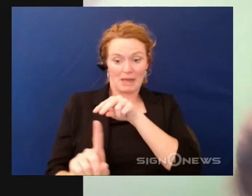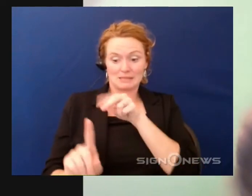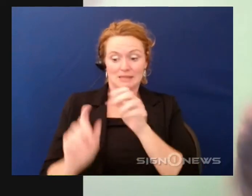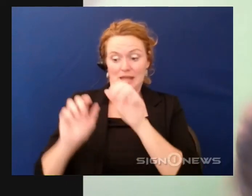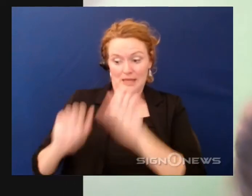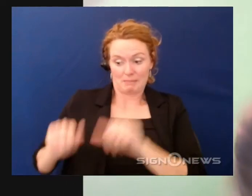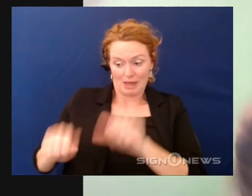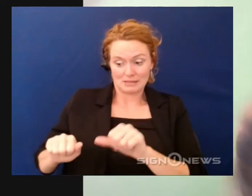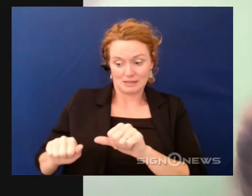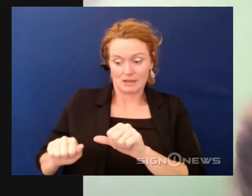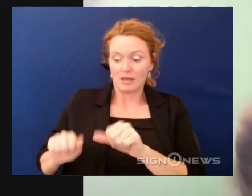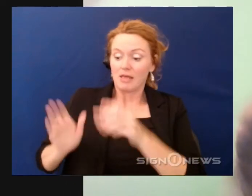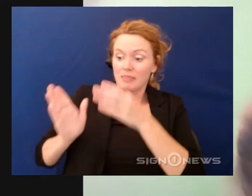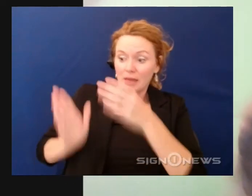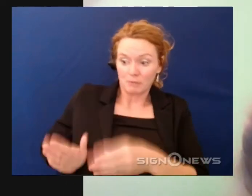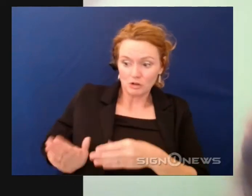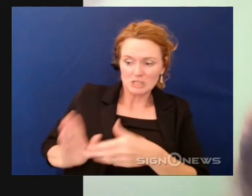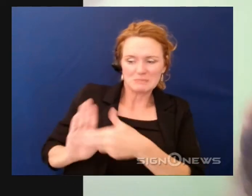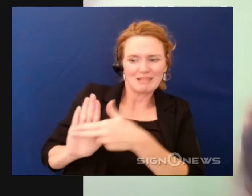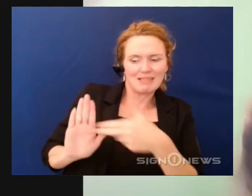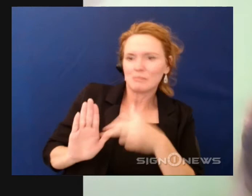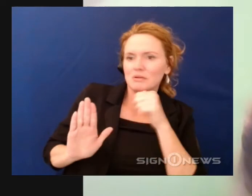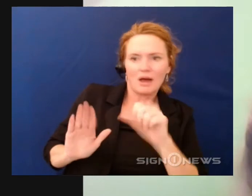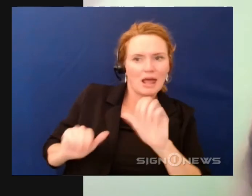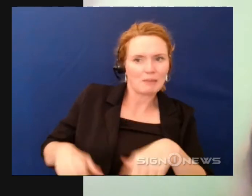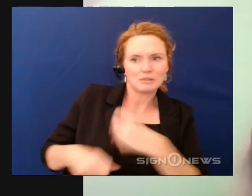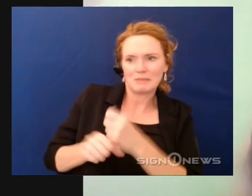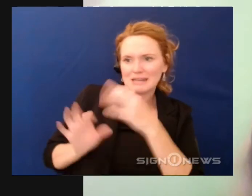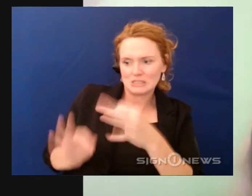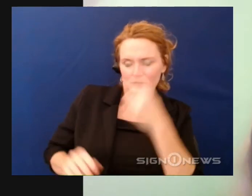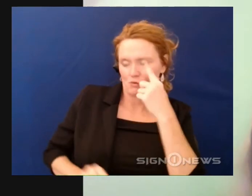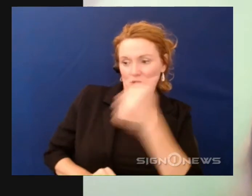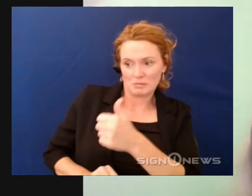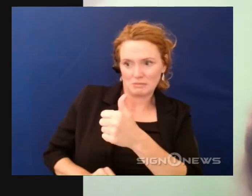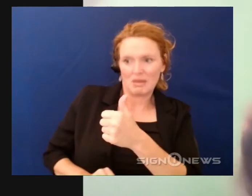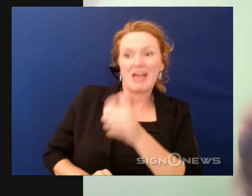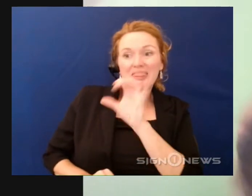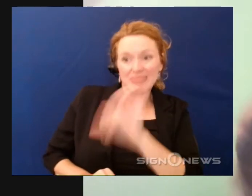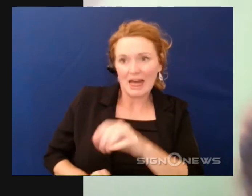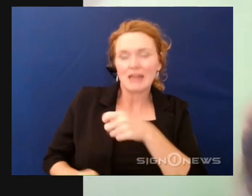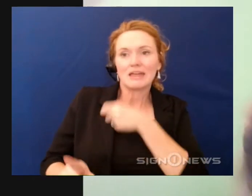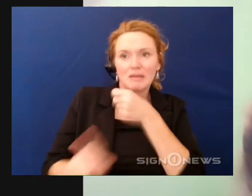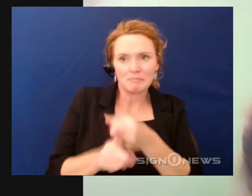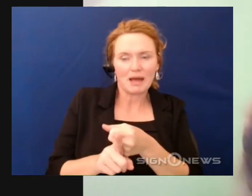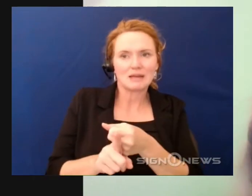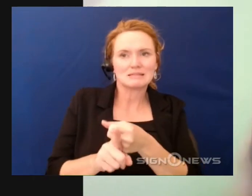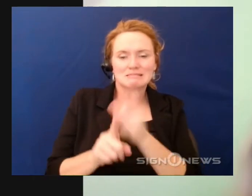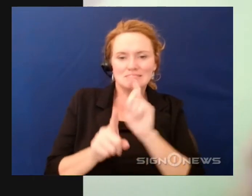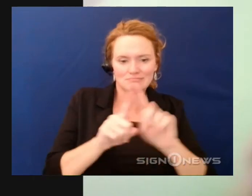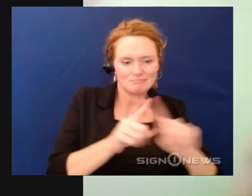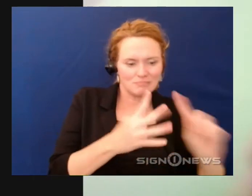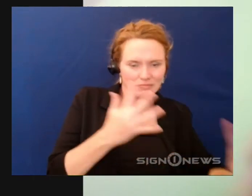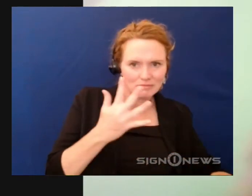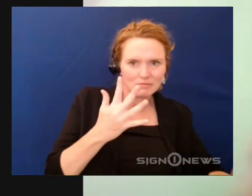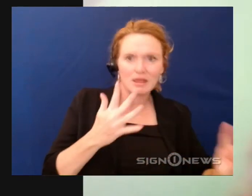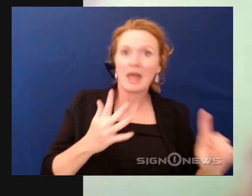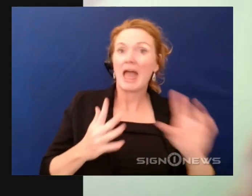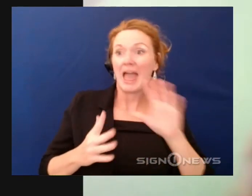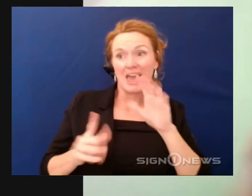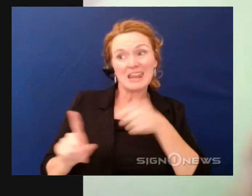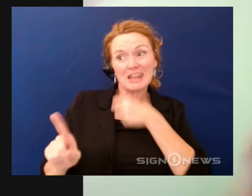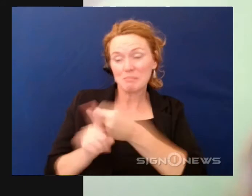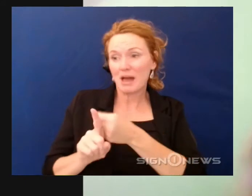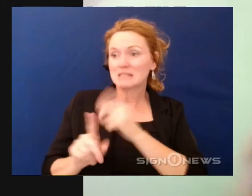been adjudicated incapacitated, and that has legal consequences. And at a minimum, certain perceptions